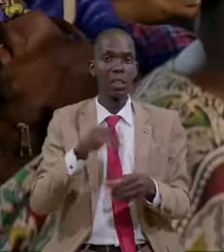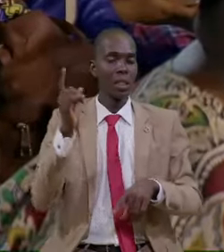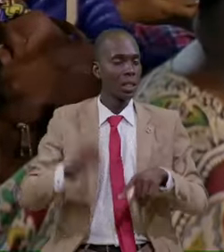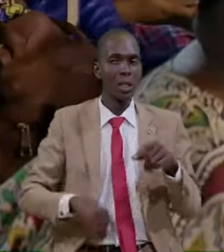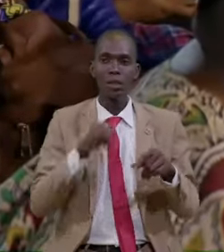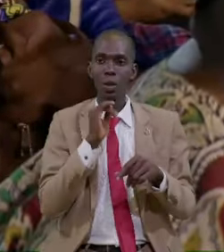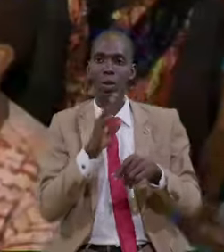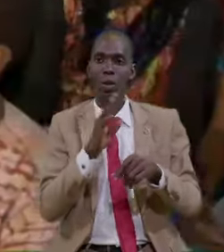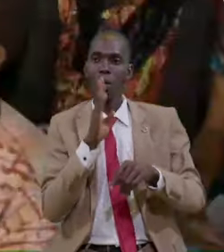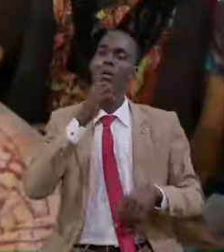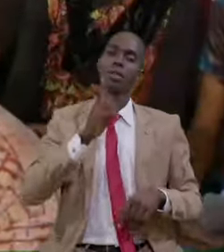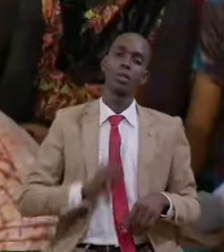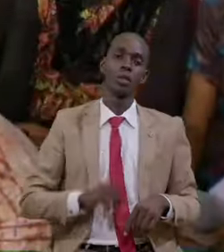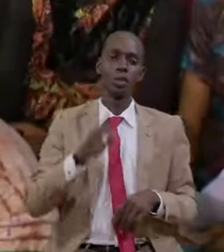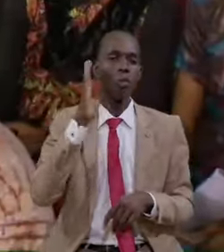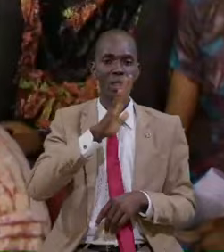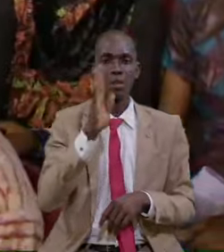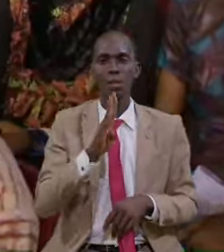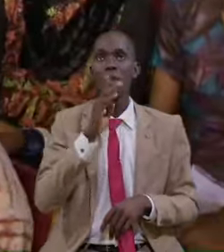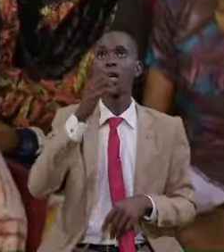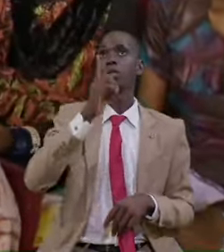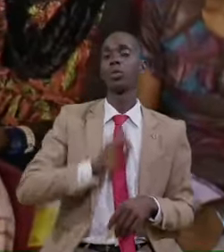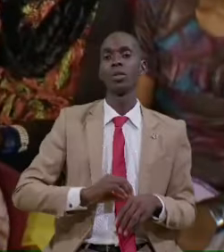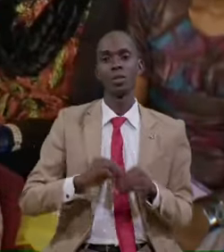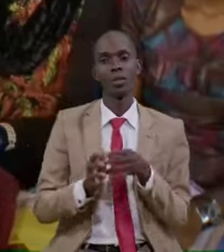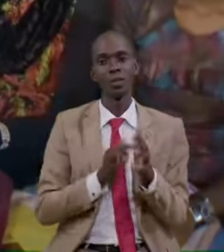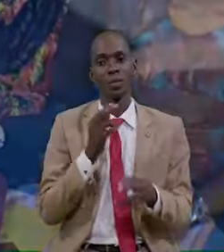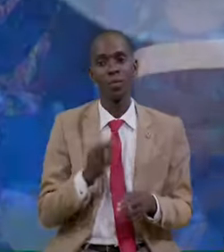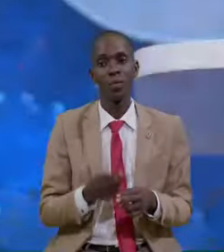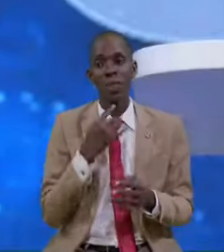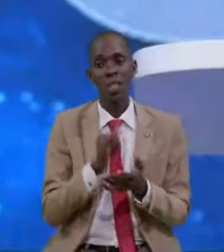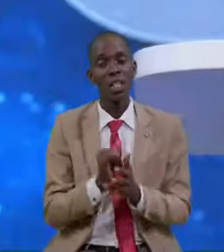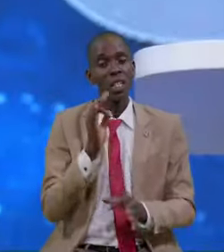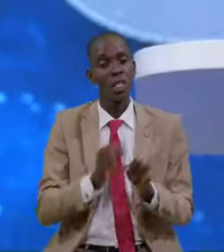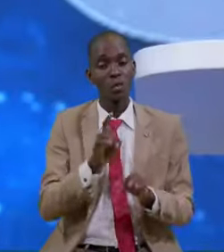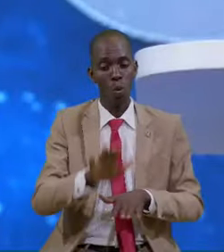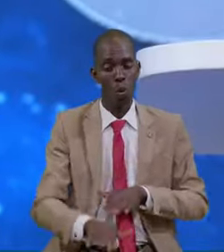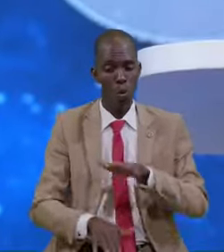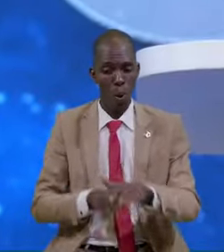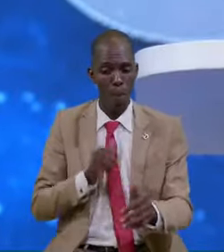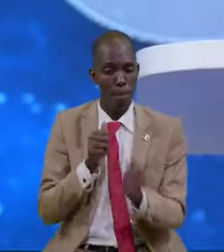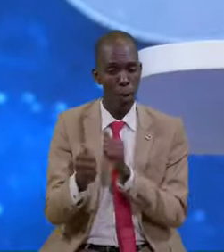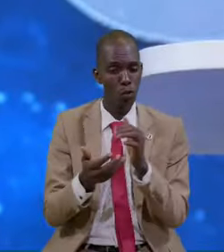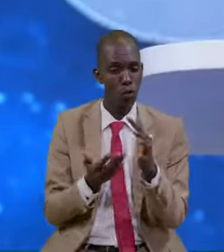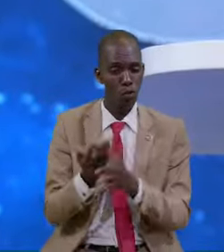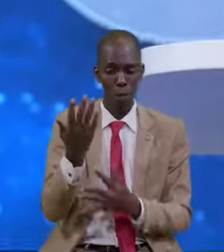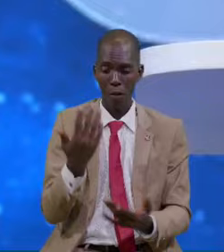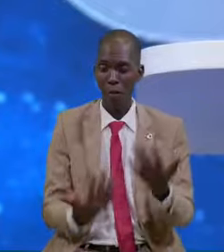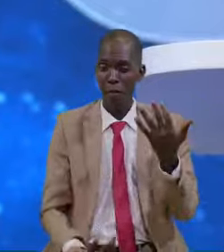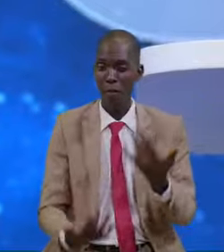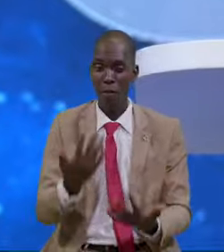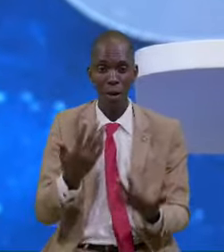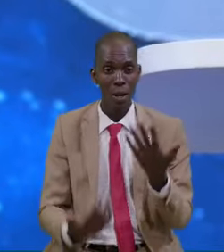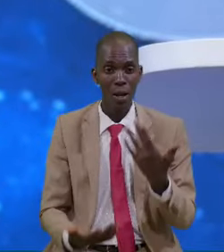in Jesus' name. And then he says, when thou walkest through the fire, the fire, the fire,